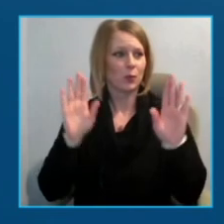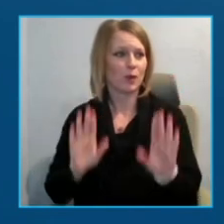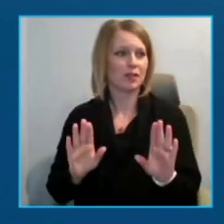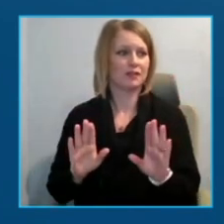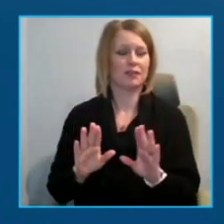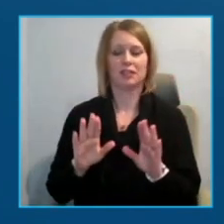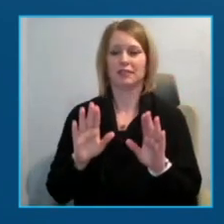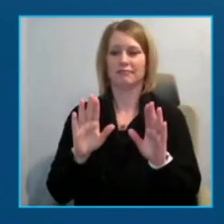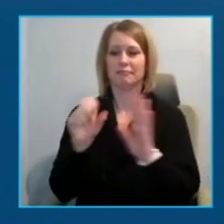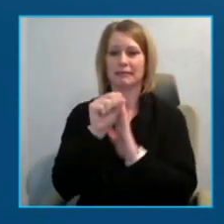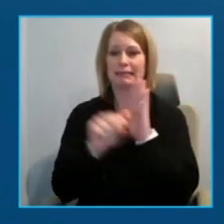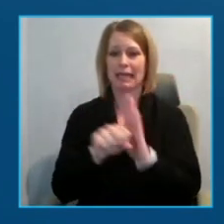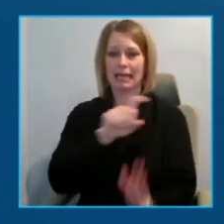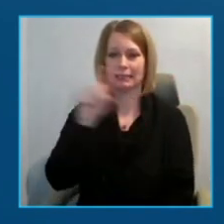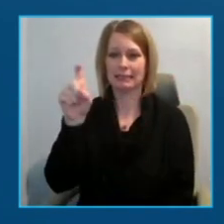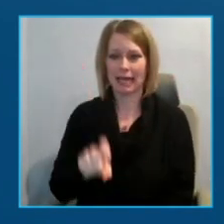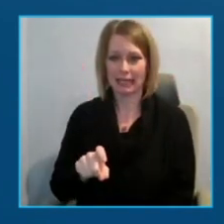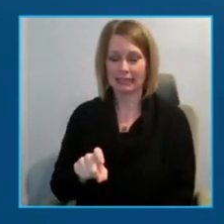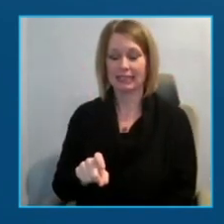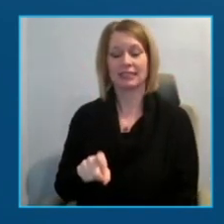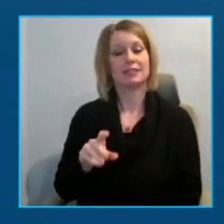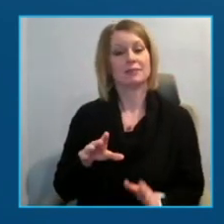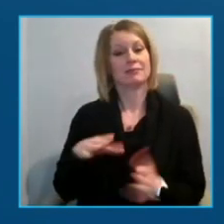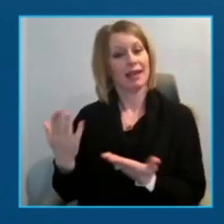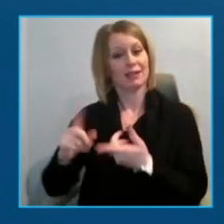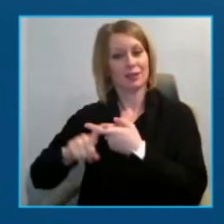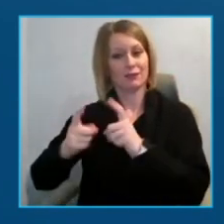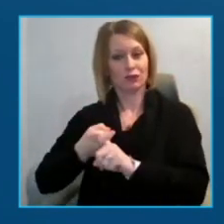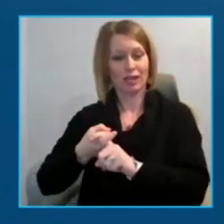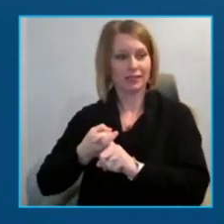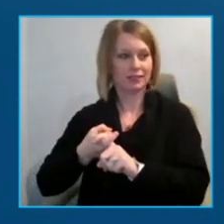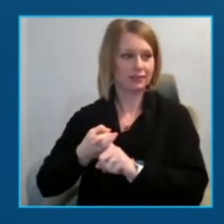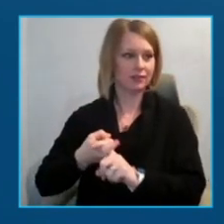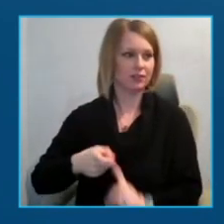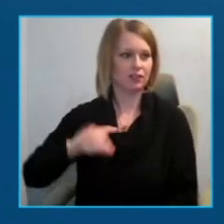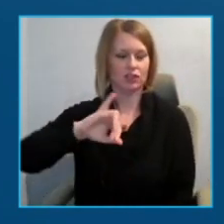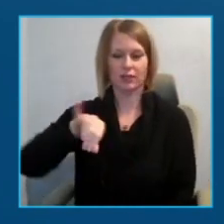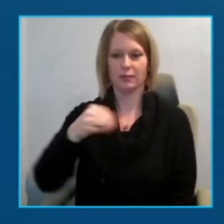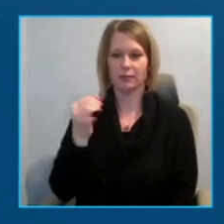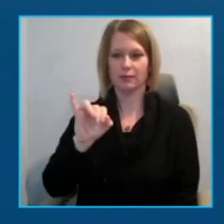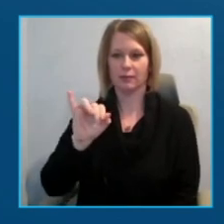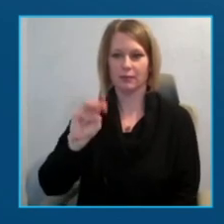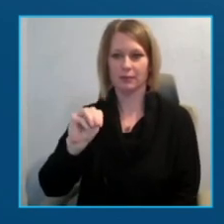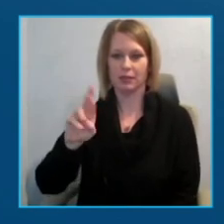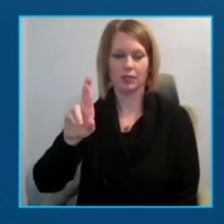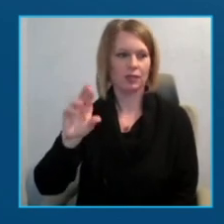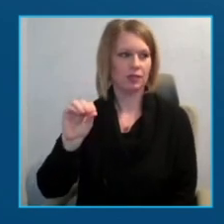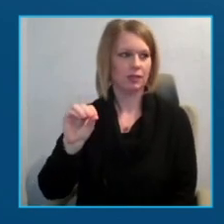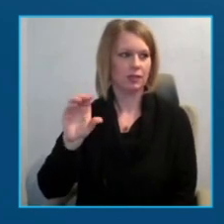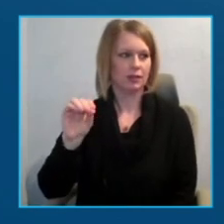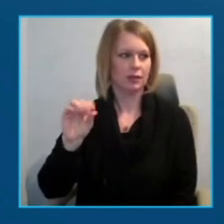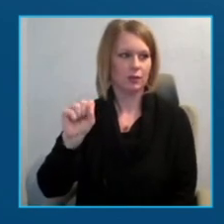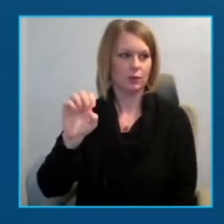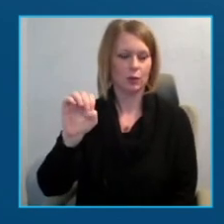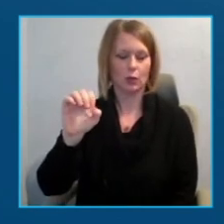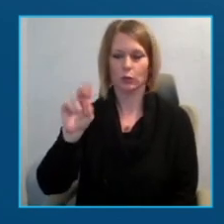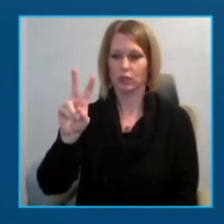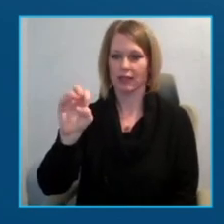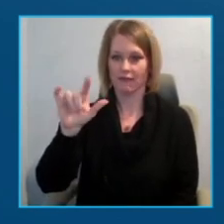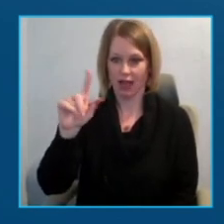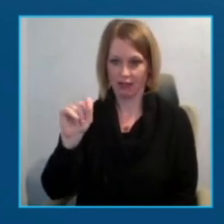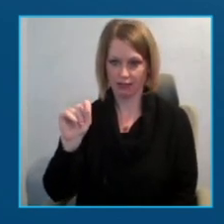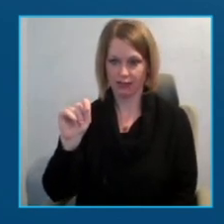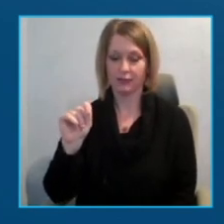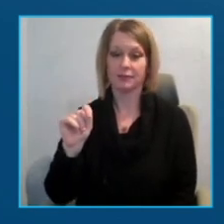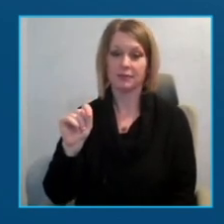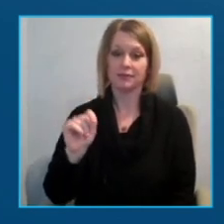my friend Jim Roosevelt from the Commonwealth of Massachusetts, we serve as the co-chairs of